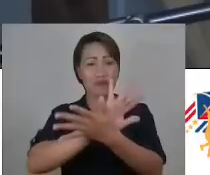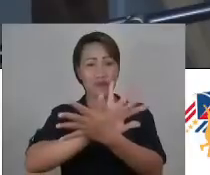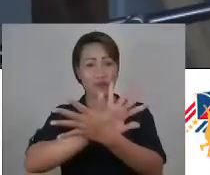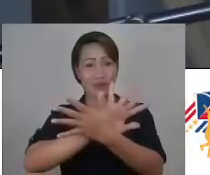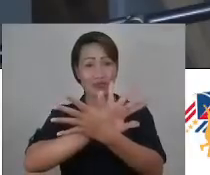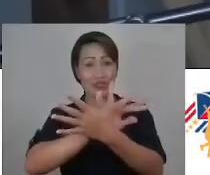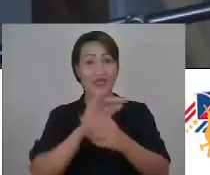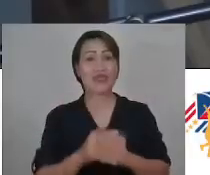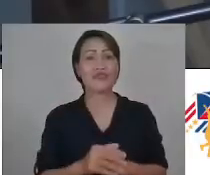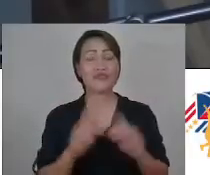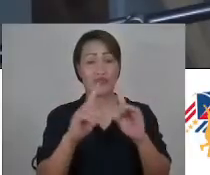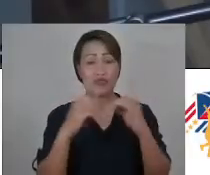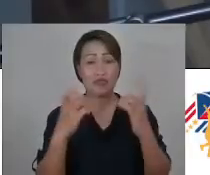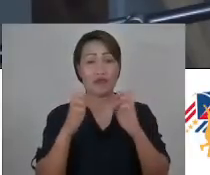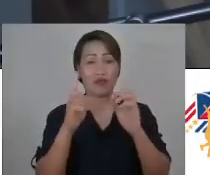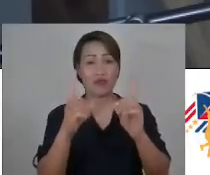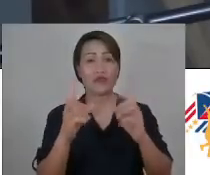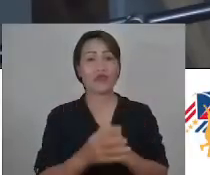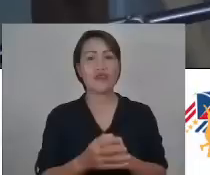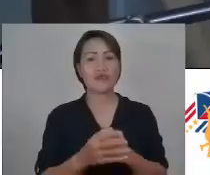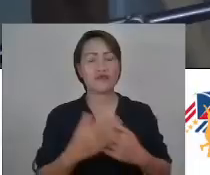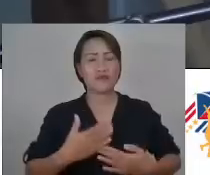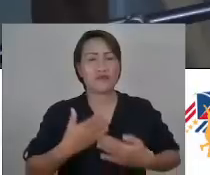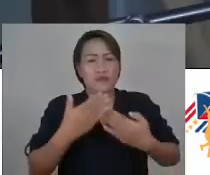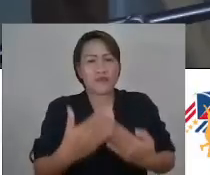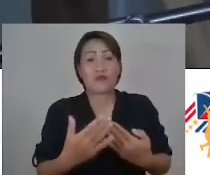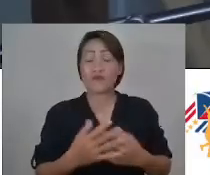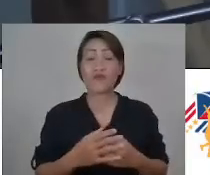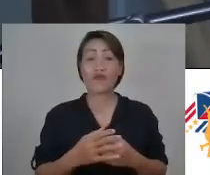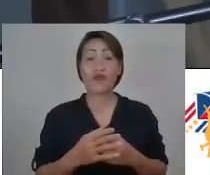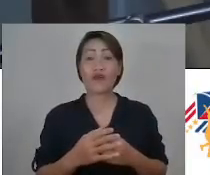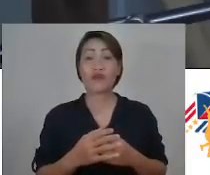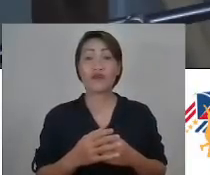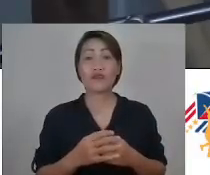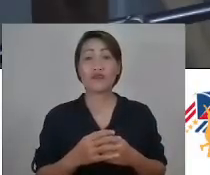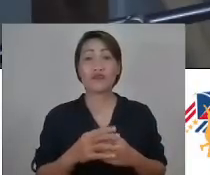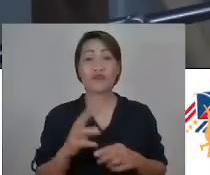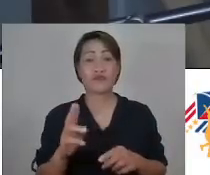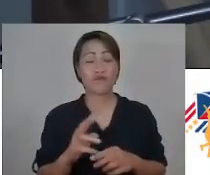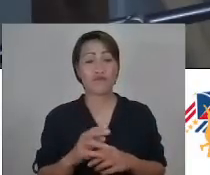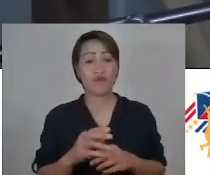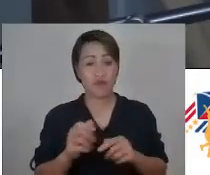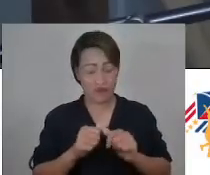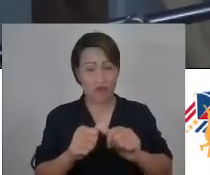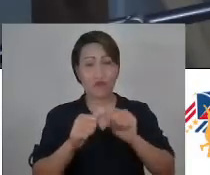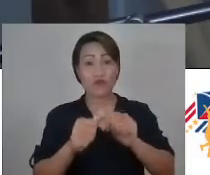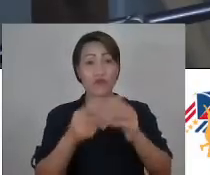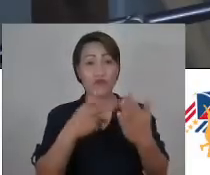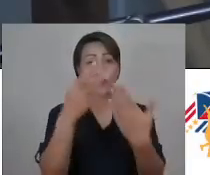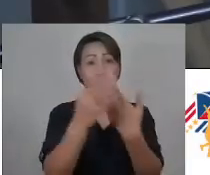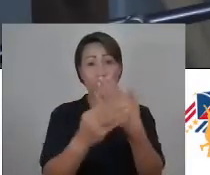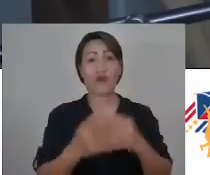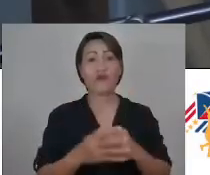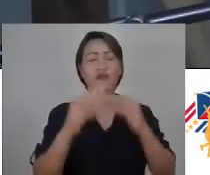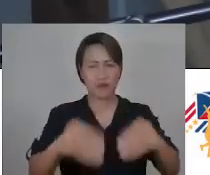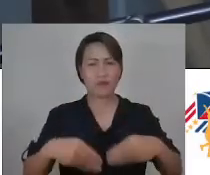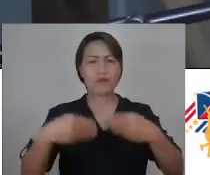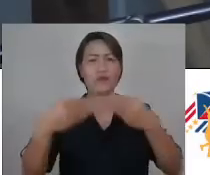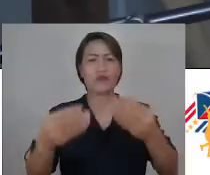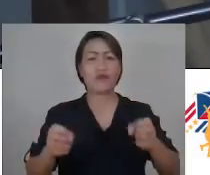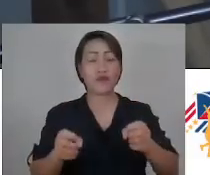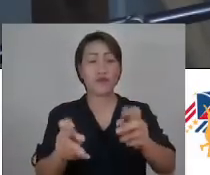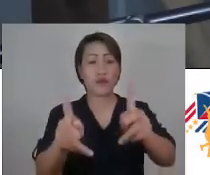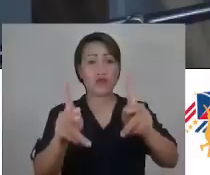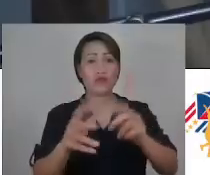DepEd is committed in conducting programs, projects, and activities that provide opportunities for the